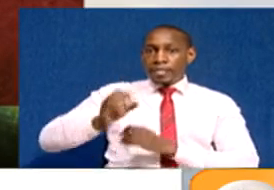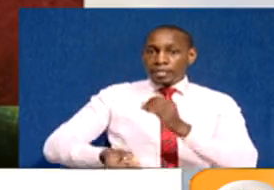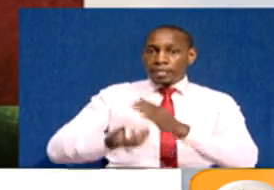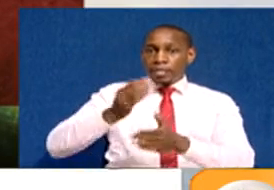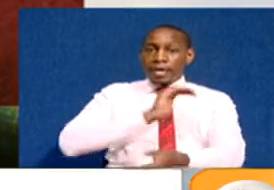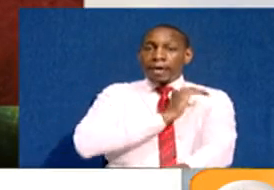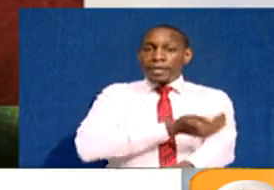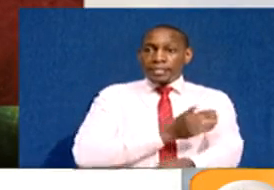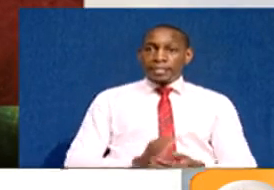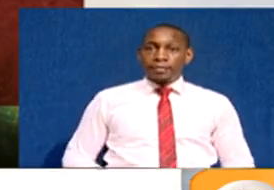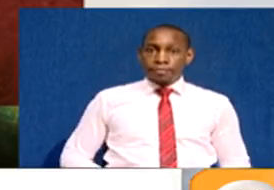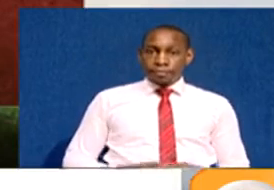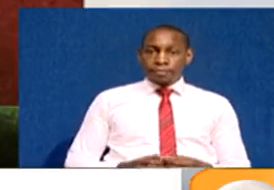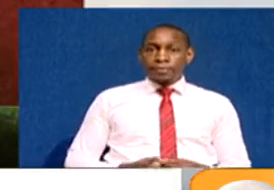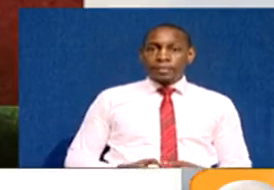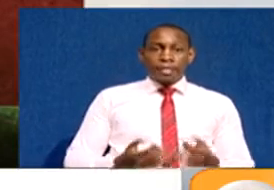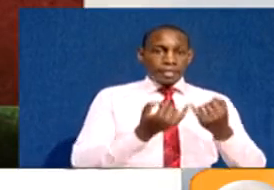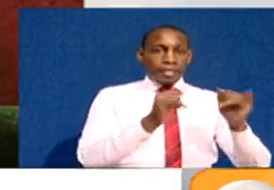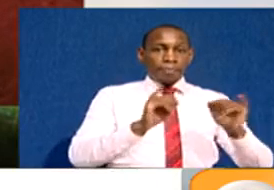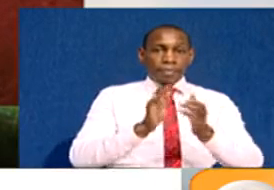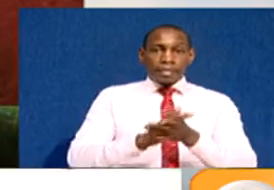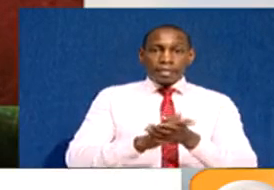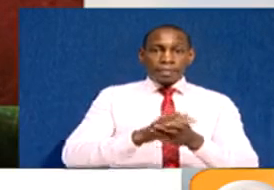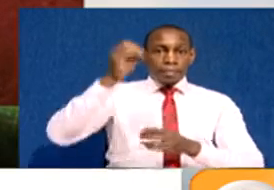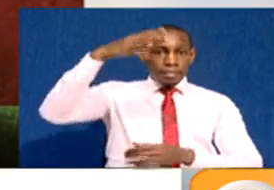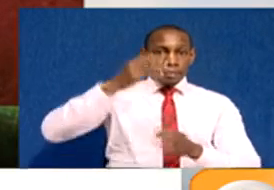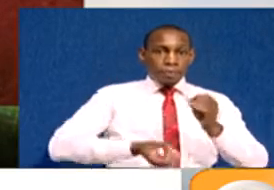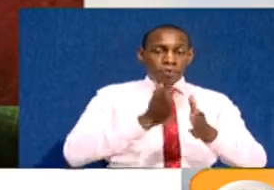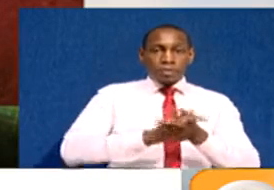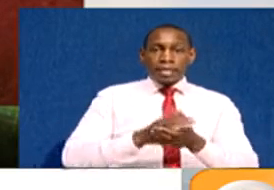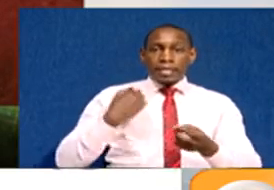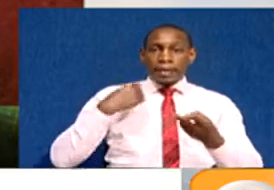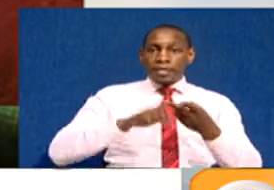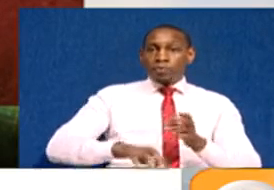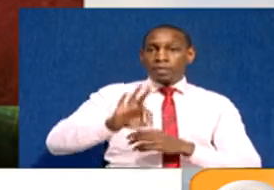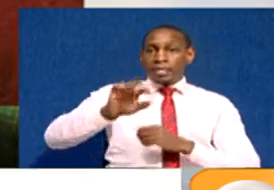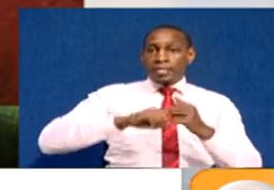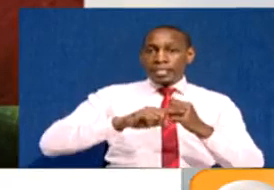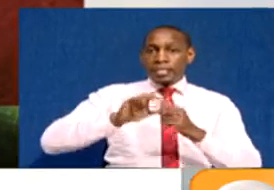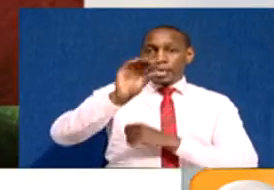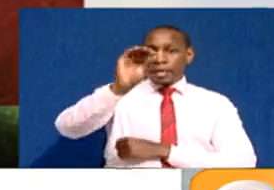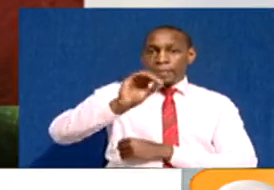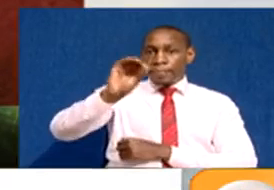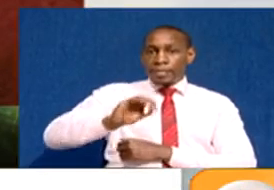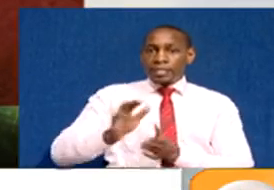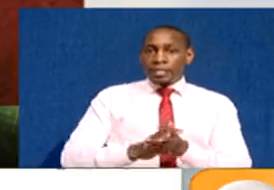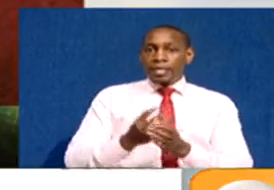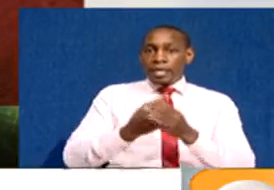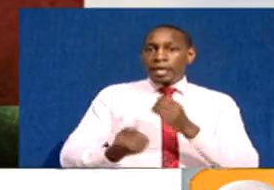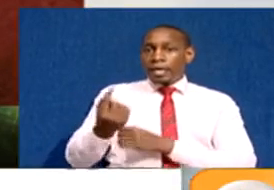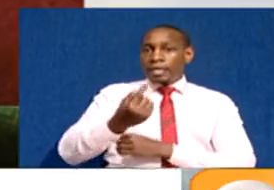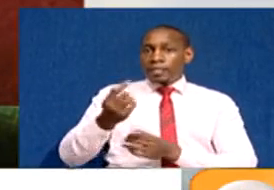generation capacity. Independent power producers follow at a distant at 36%, while isolated